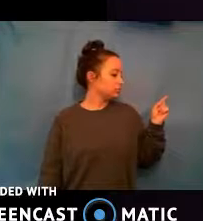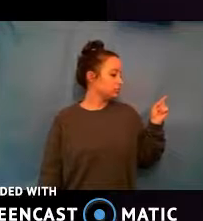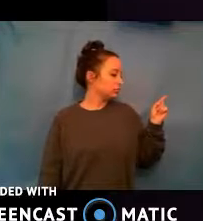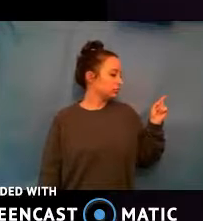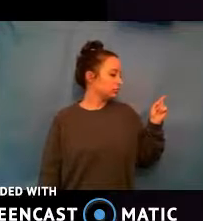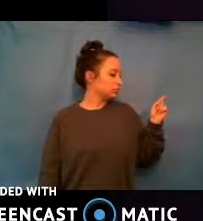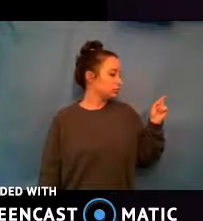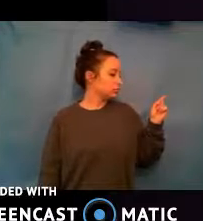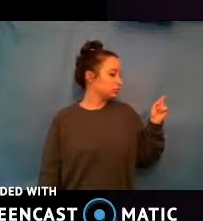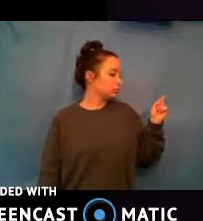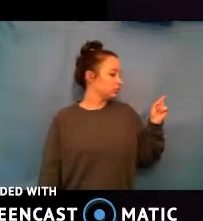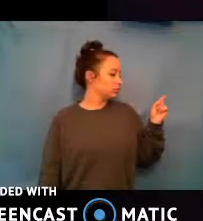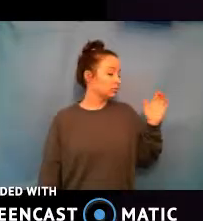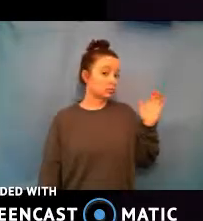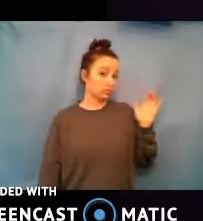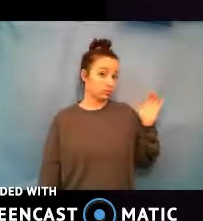pieces.